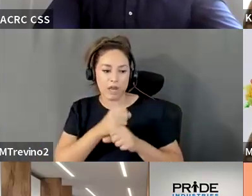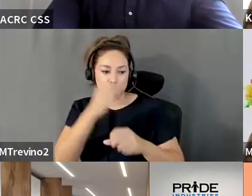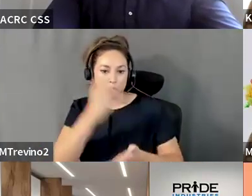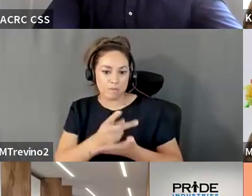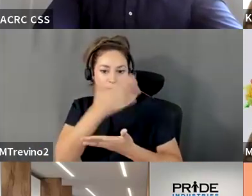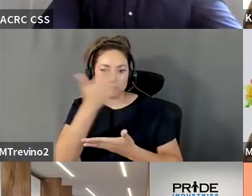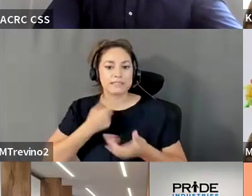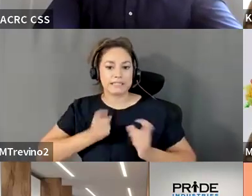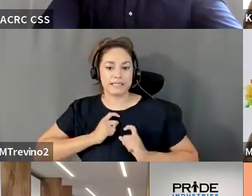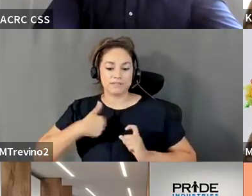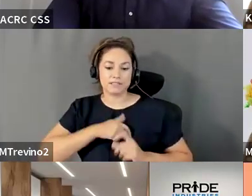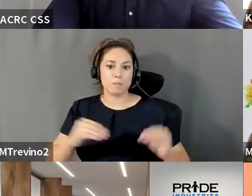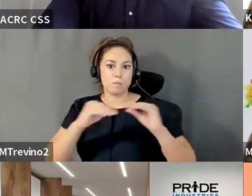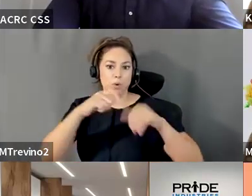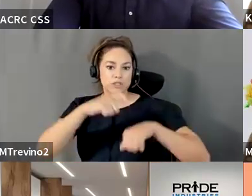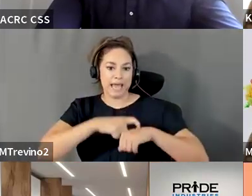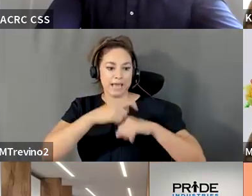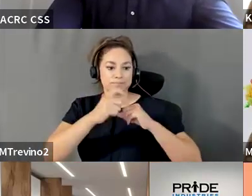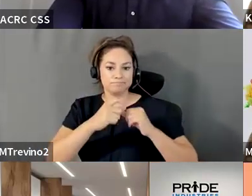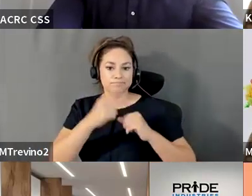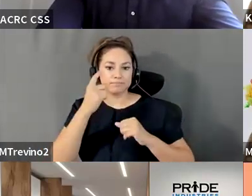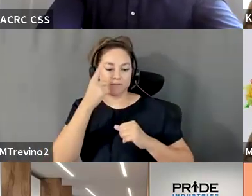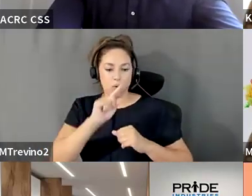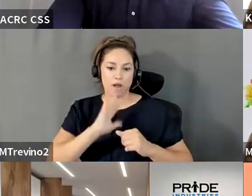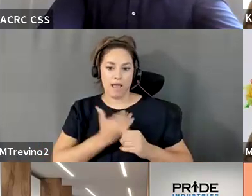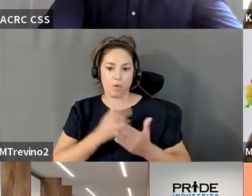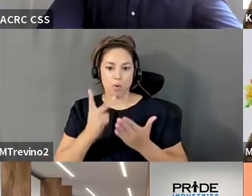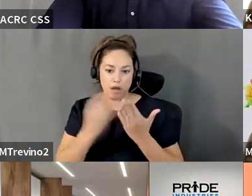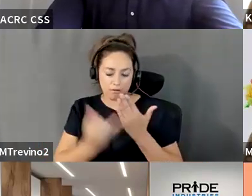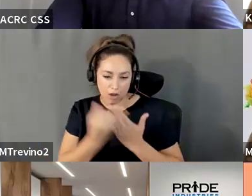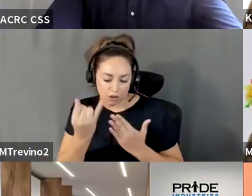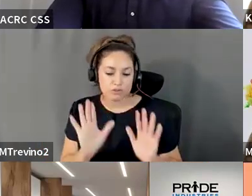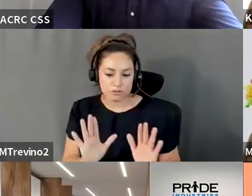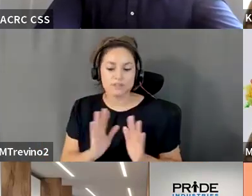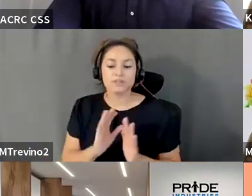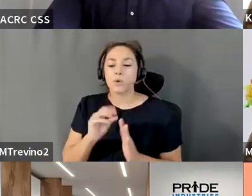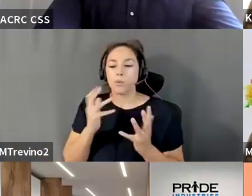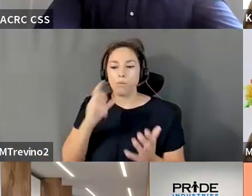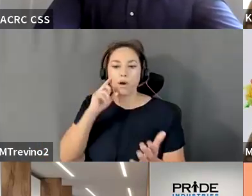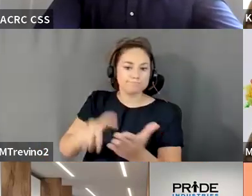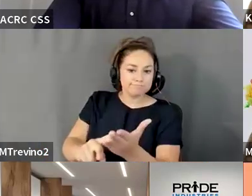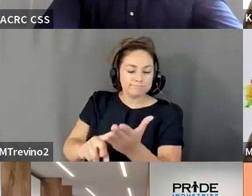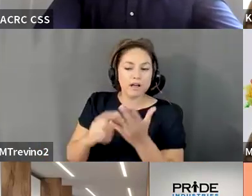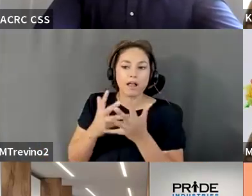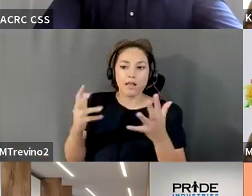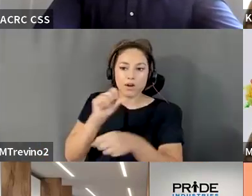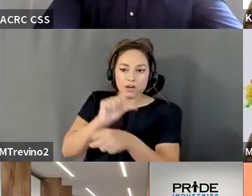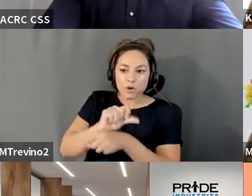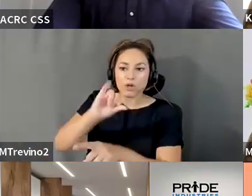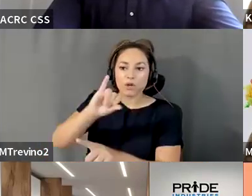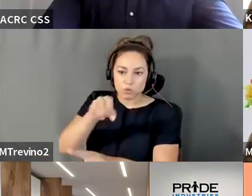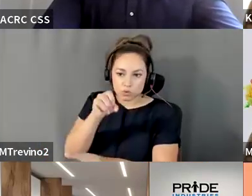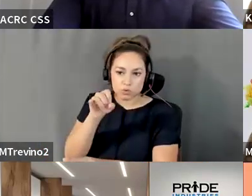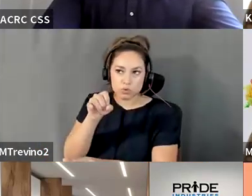lot more time to get in contract for these projects. So I just want to acknowledge there's a lot of work that Jordan and her team go into